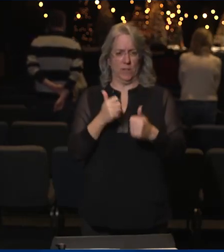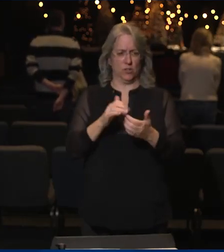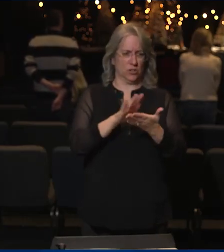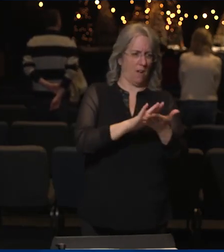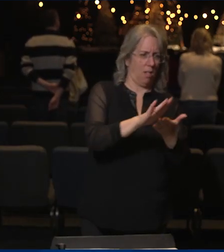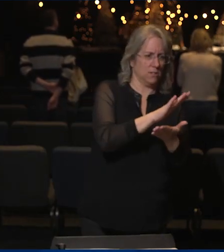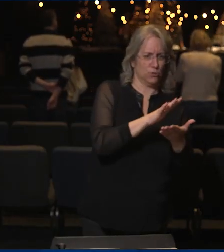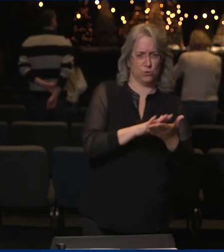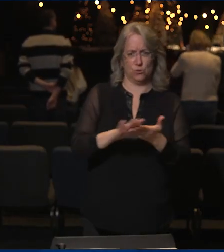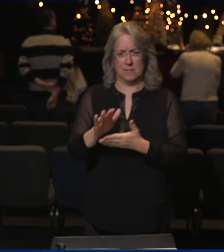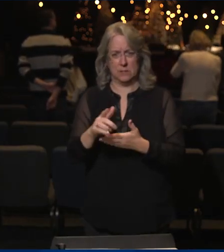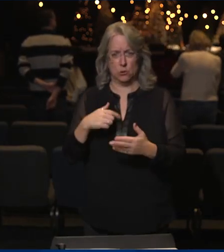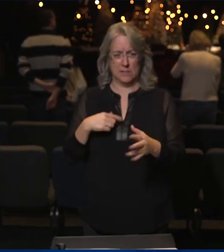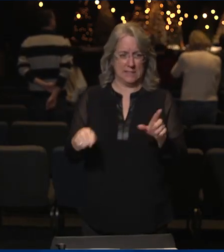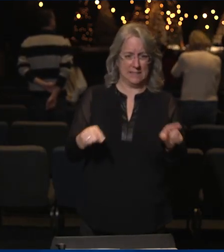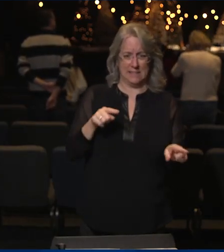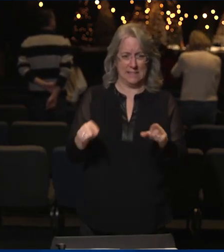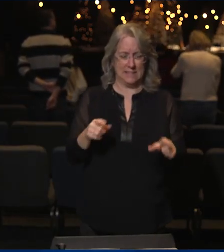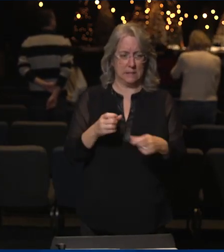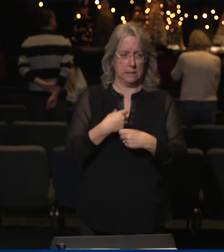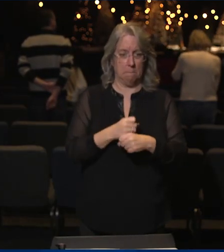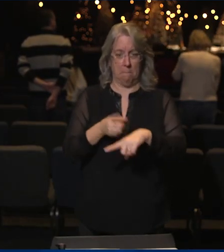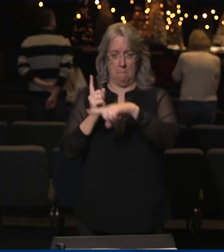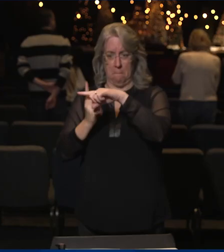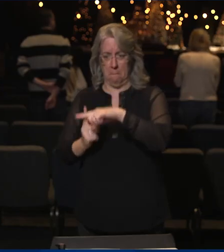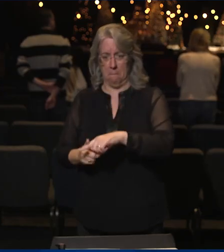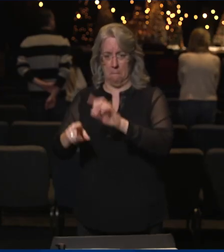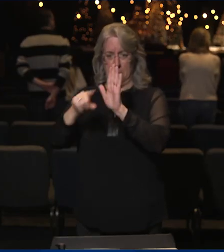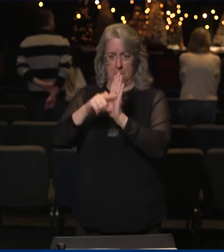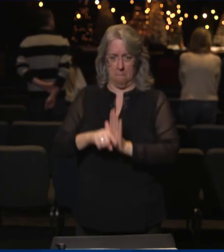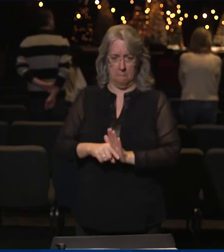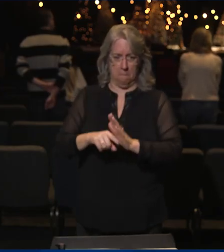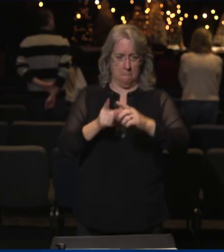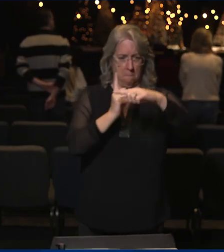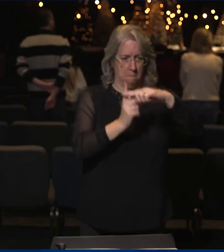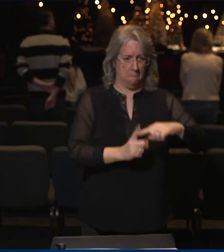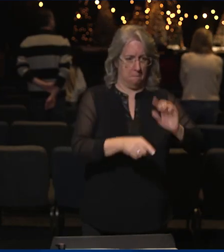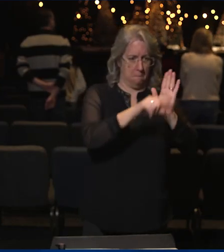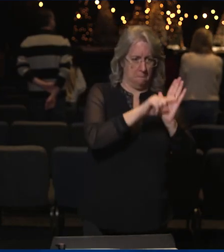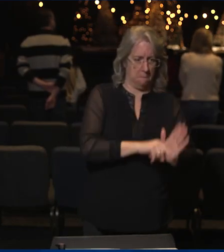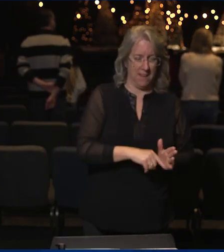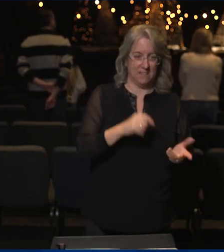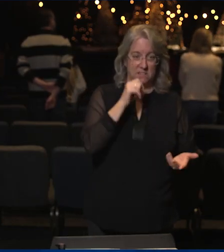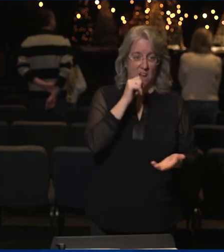like, I don't know. I'm just making pros and cons lists, and they're always exactly the same, and they don't help.